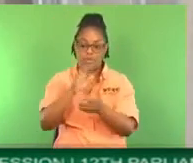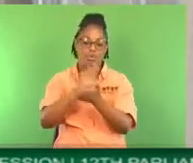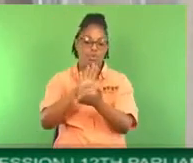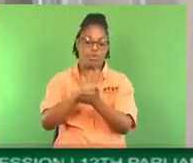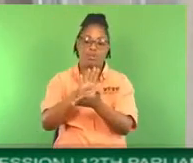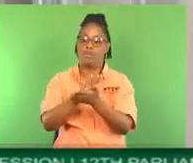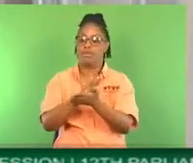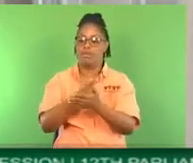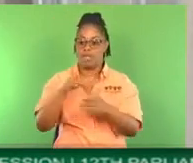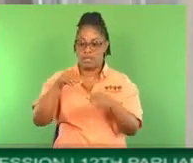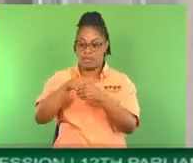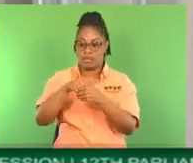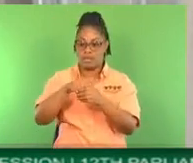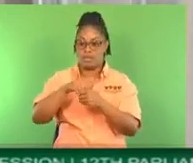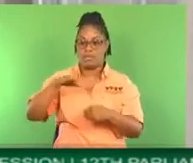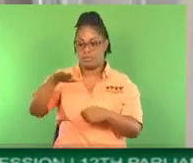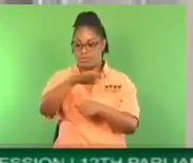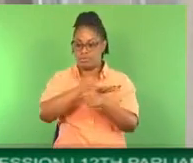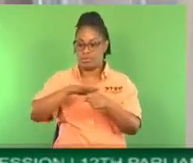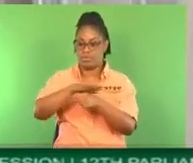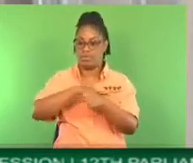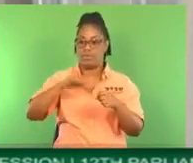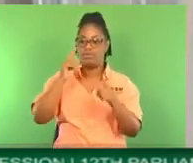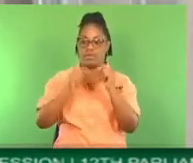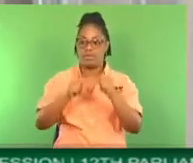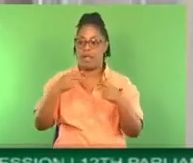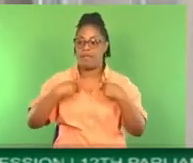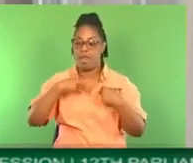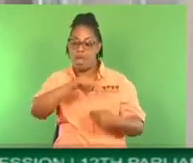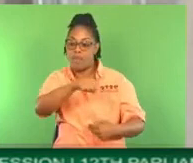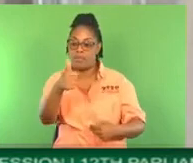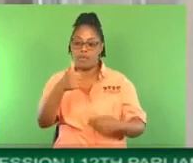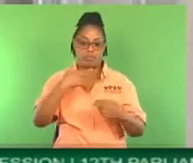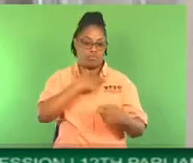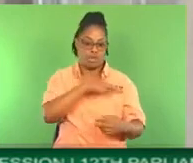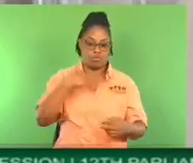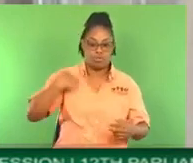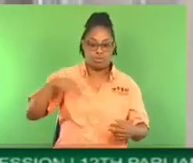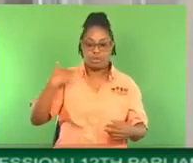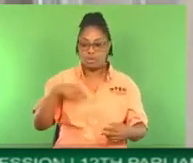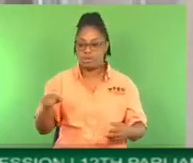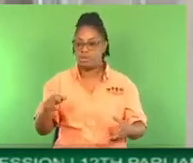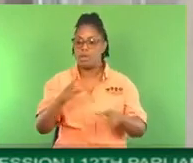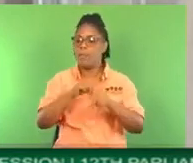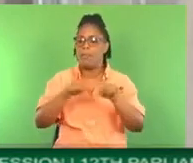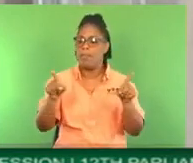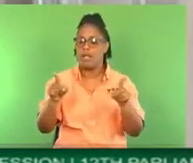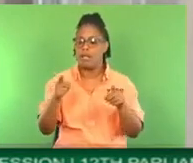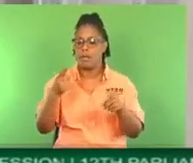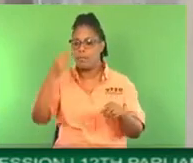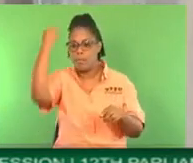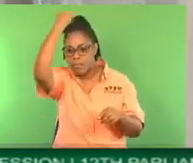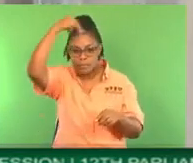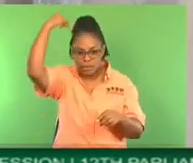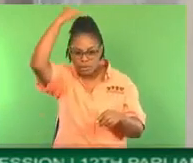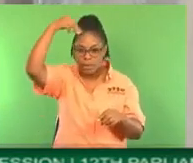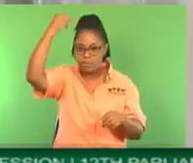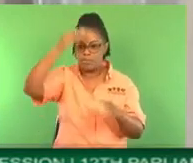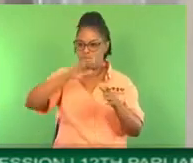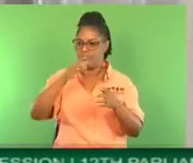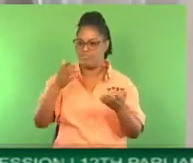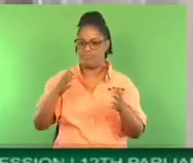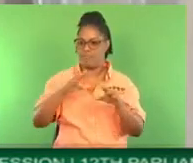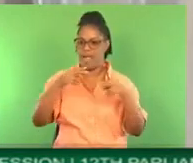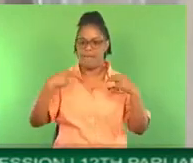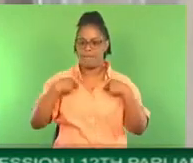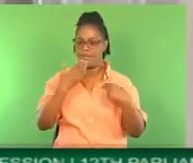we are represented by all denominations in Cumuto, Manzanilla. But to my Muslim brothers and sisters, I will continue to